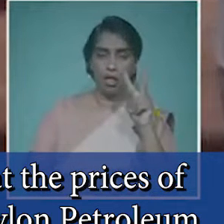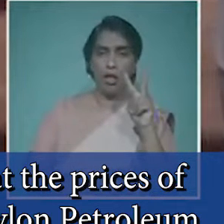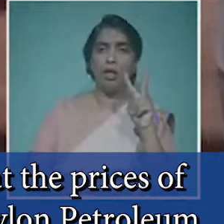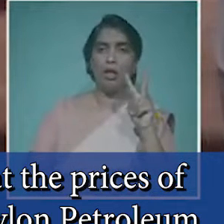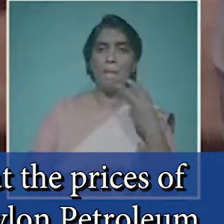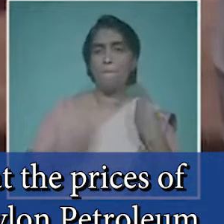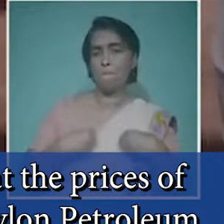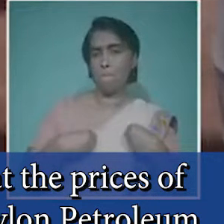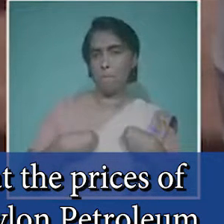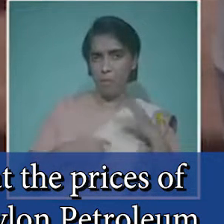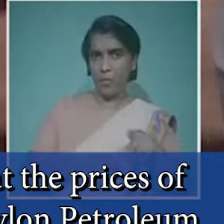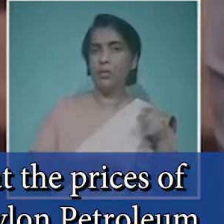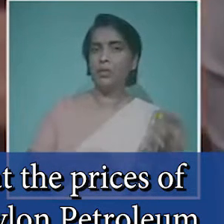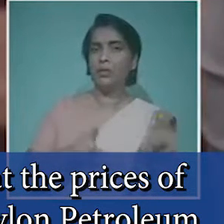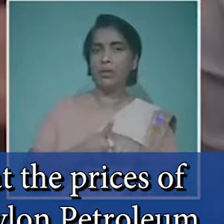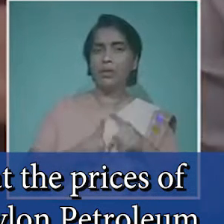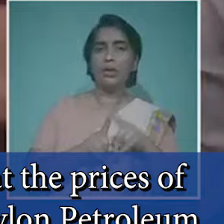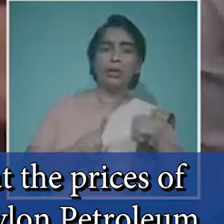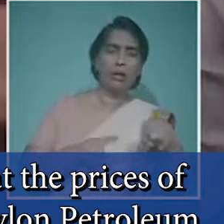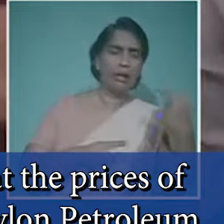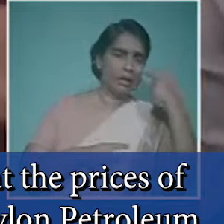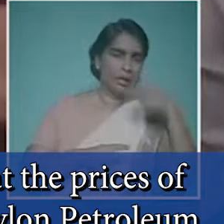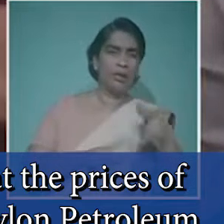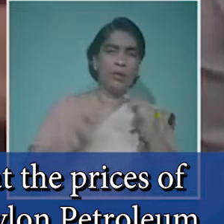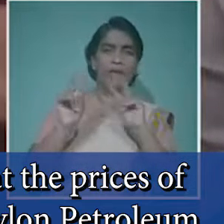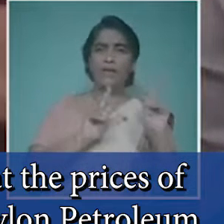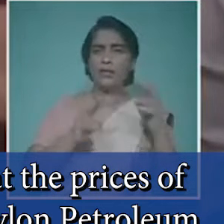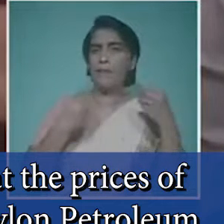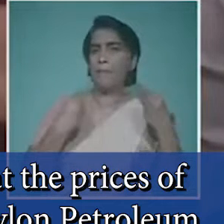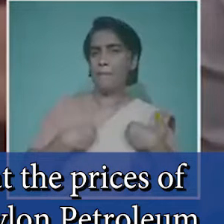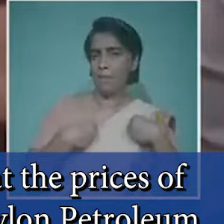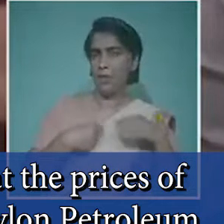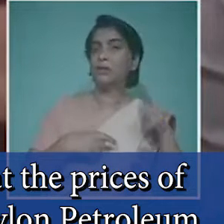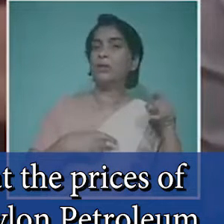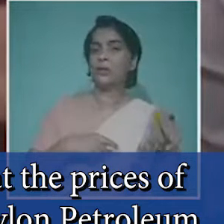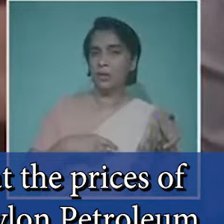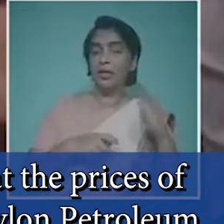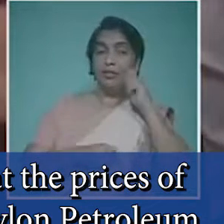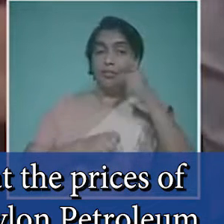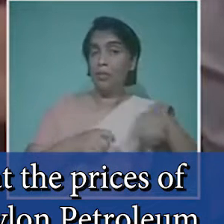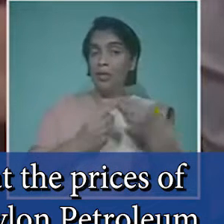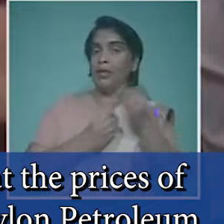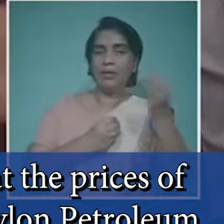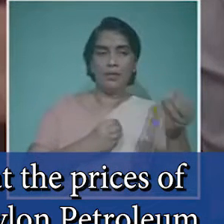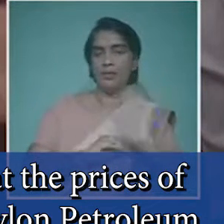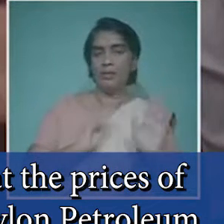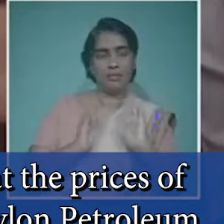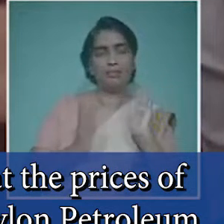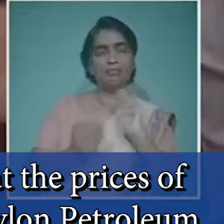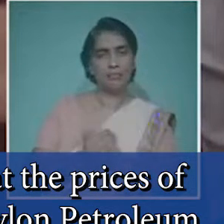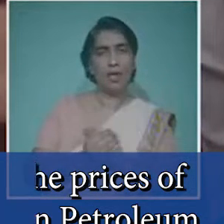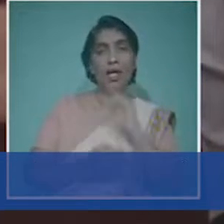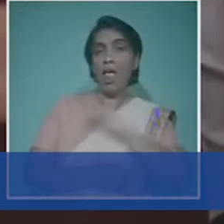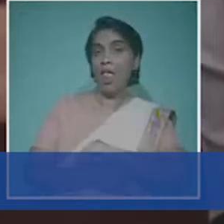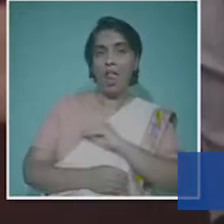Singapore Platts, and the Ceylon Petroleum Corporation was incurring a loss of 12 rupees for a litre of diesel and 22 rupees for a litre